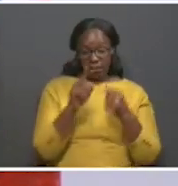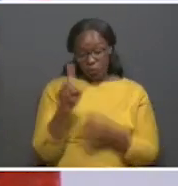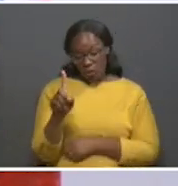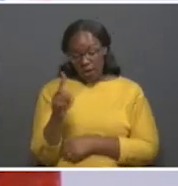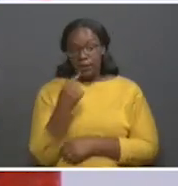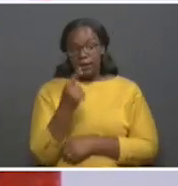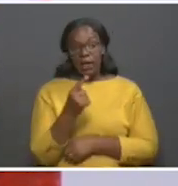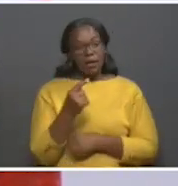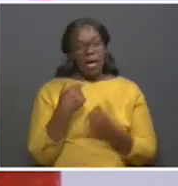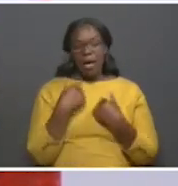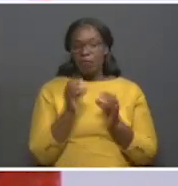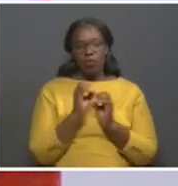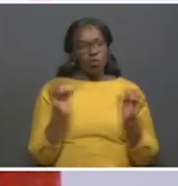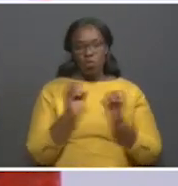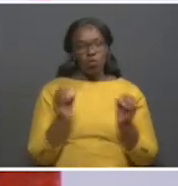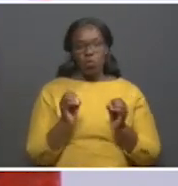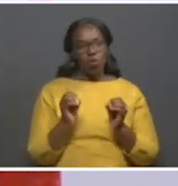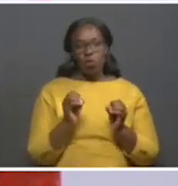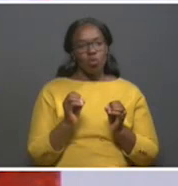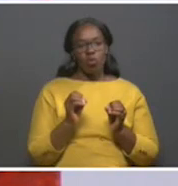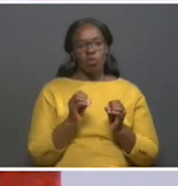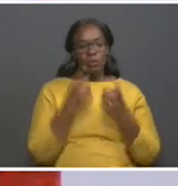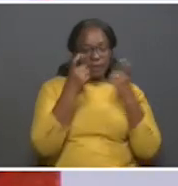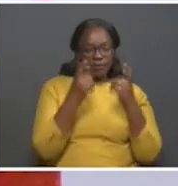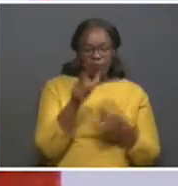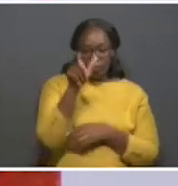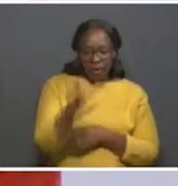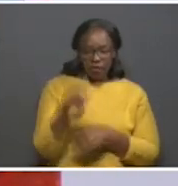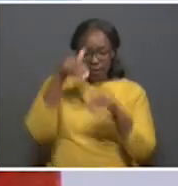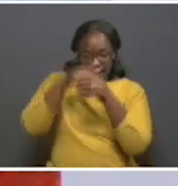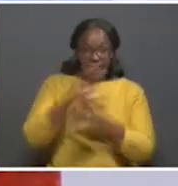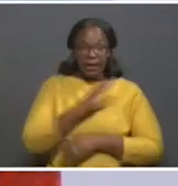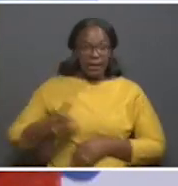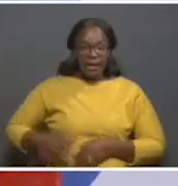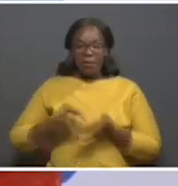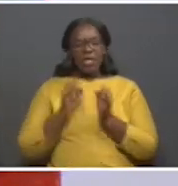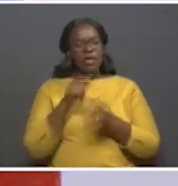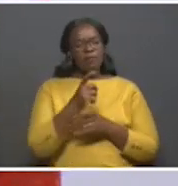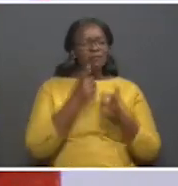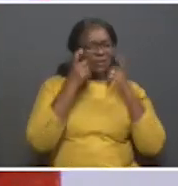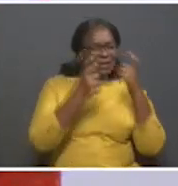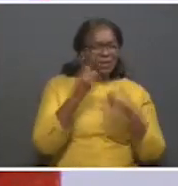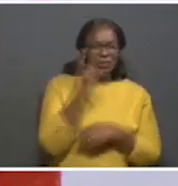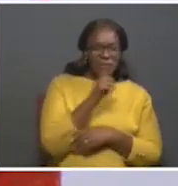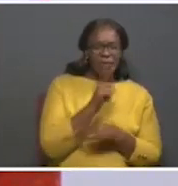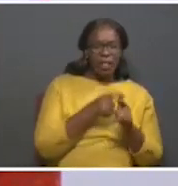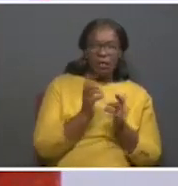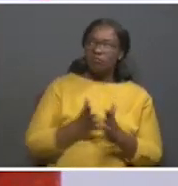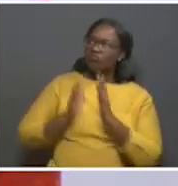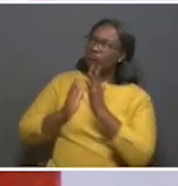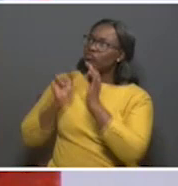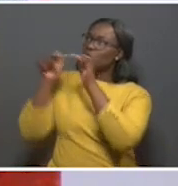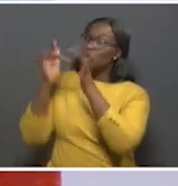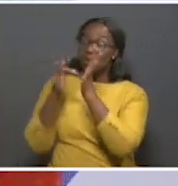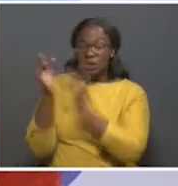no condemnation for them that are in Christ. Therefore, even if you sinned and ran to Jesus Christ,